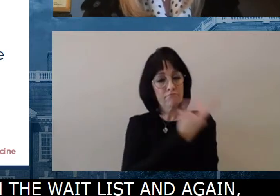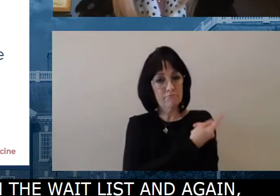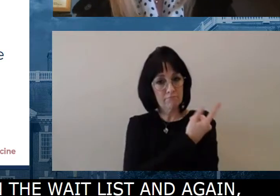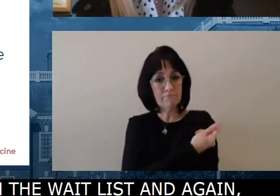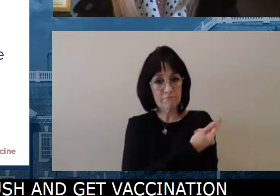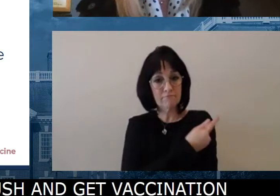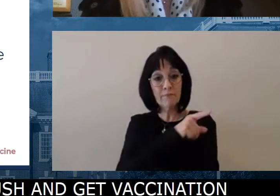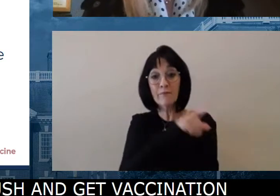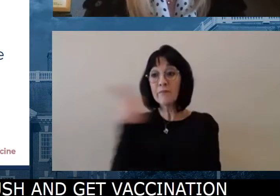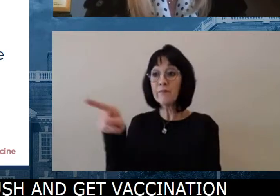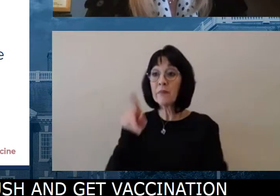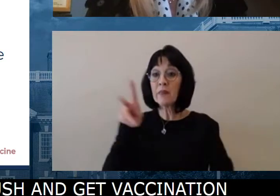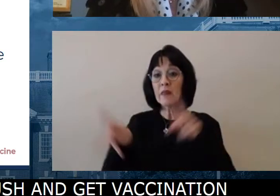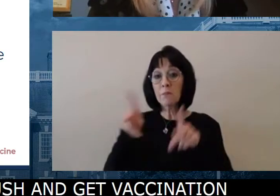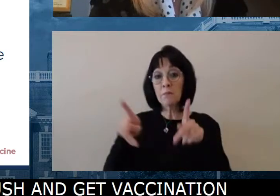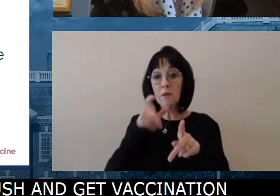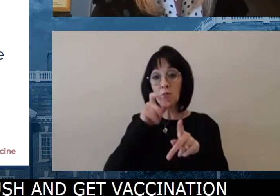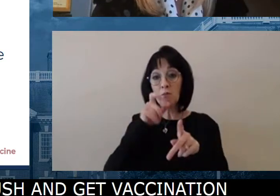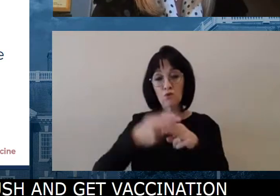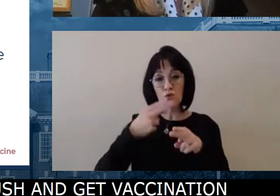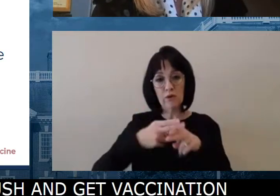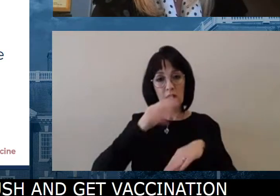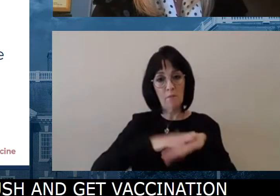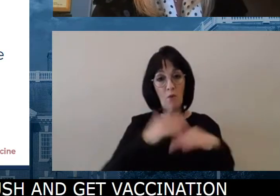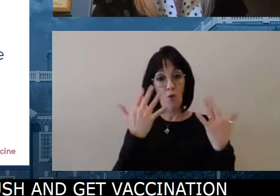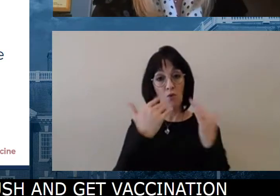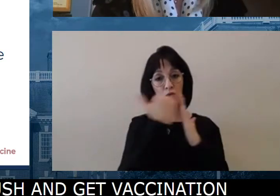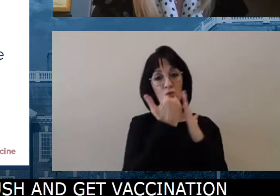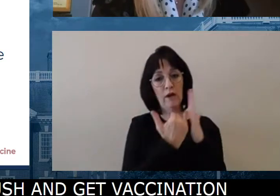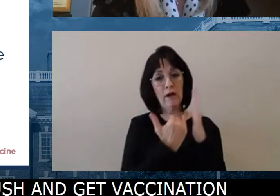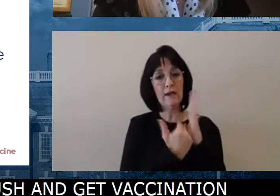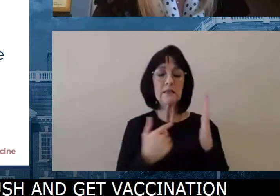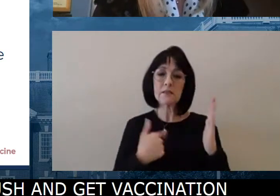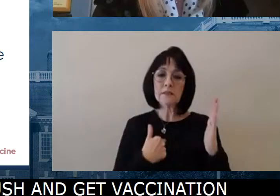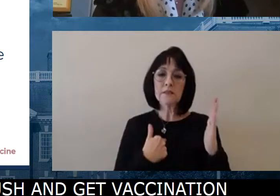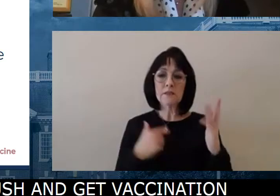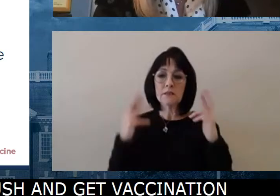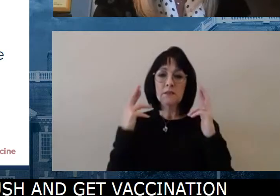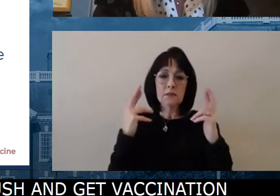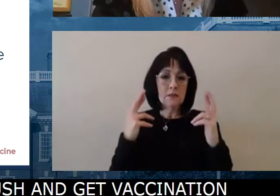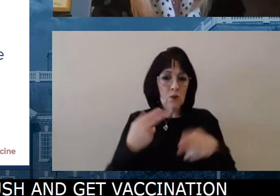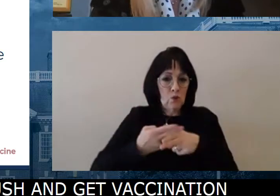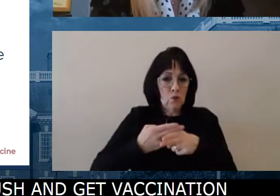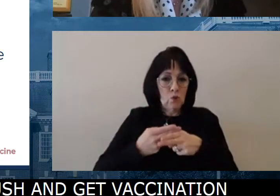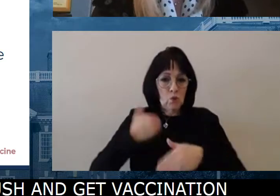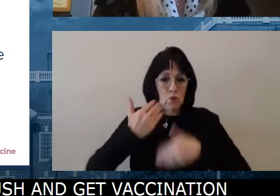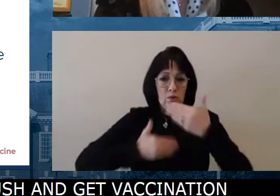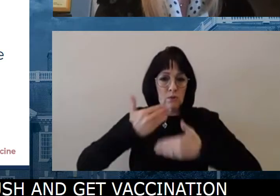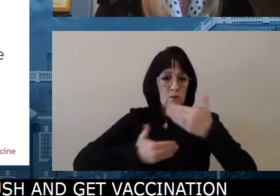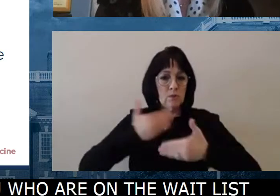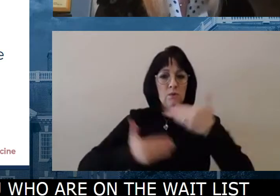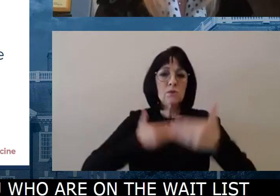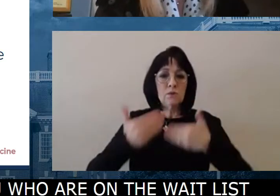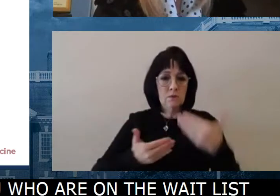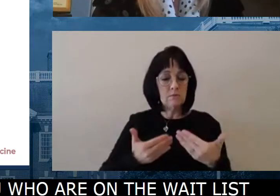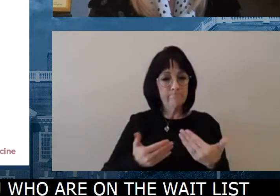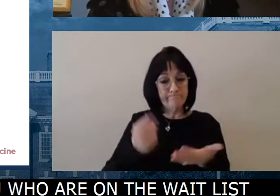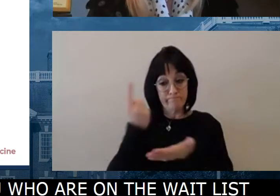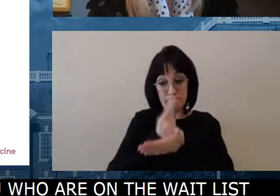wait list, to get you some opportunities to get vaccinated. And we're going to really push hard for that over the next couple of